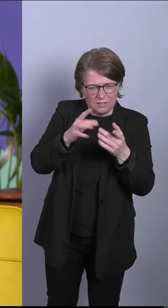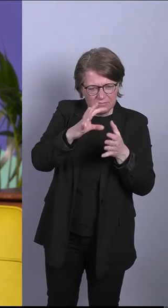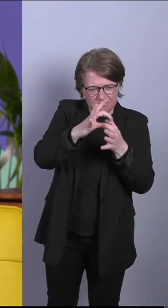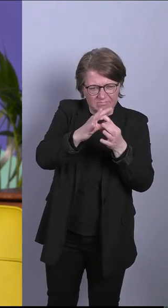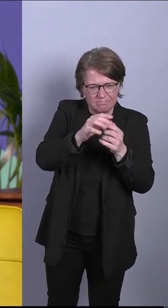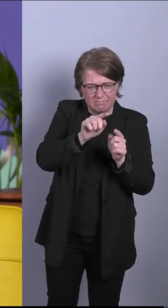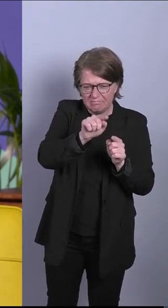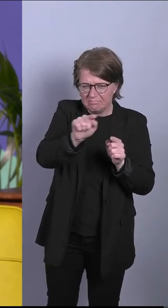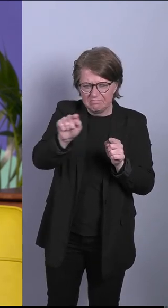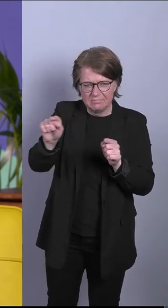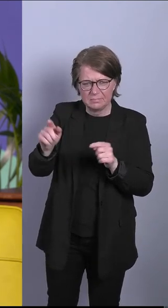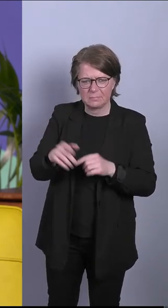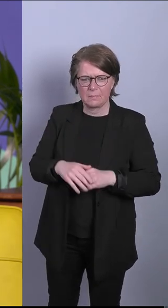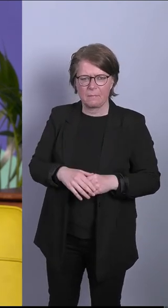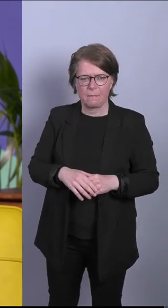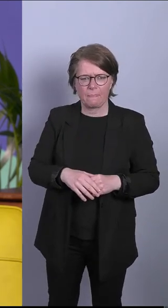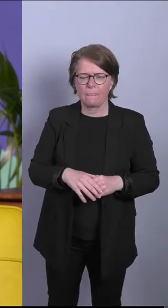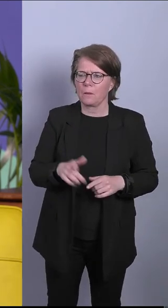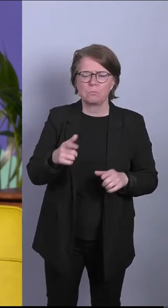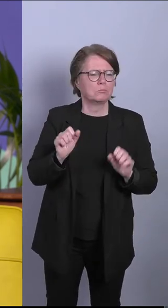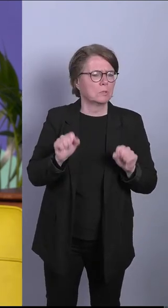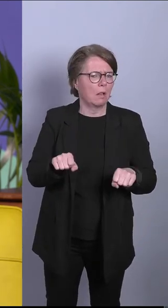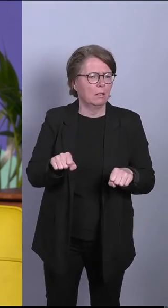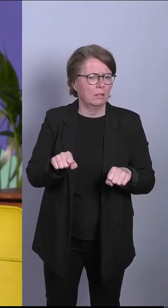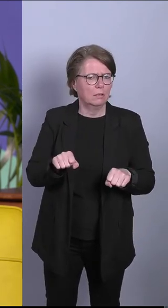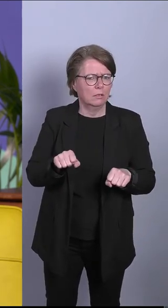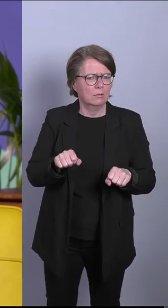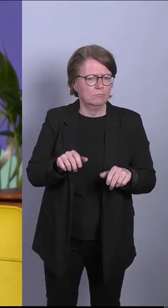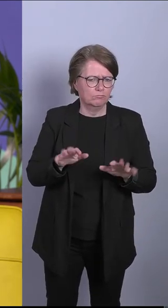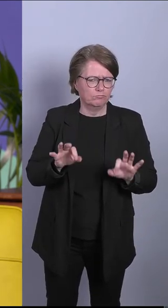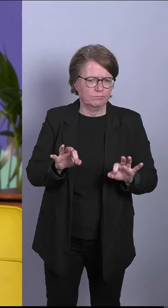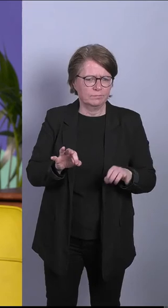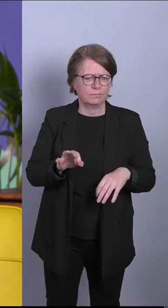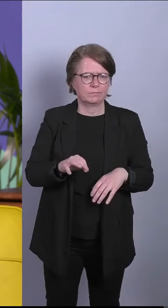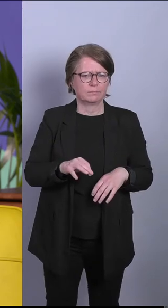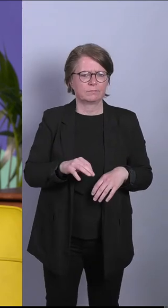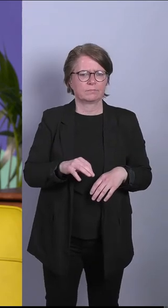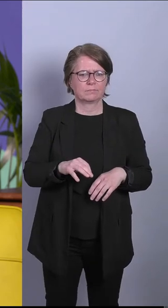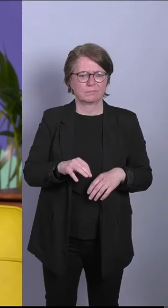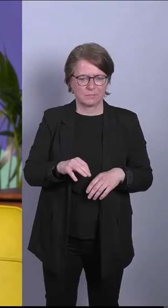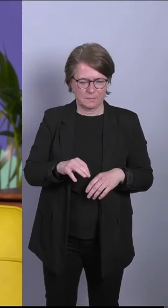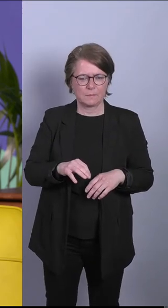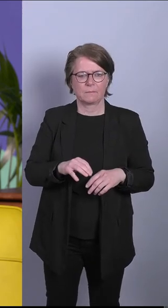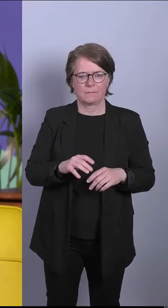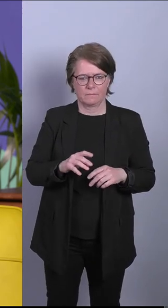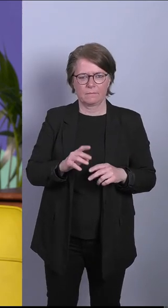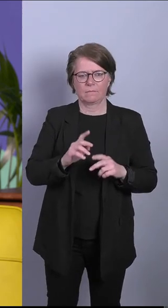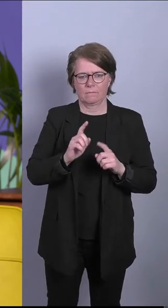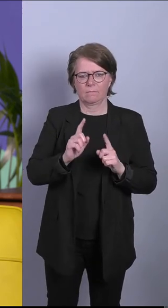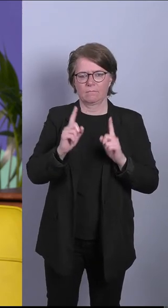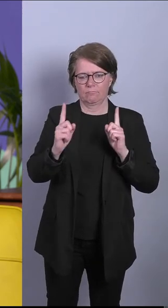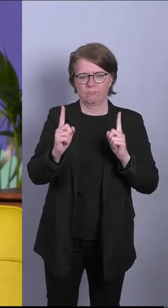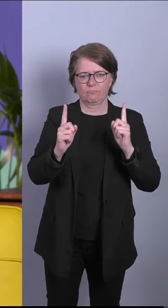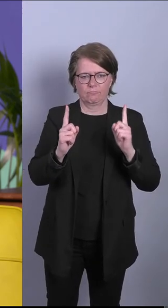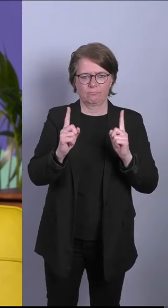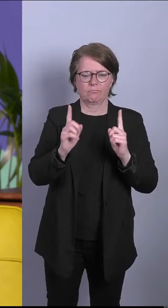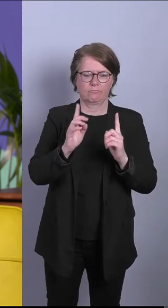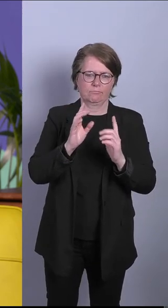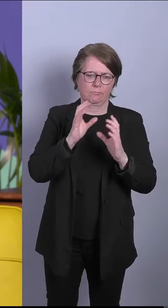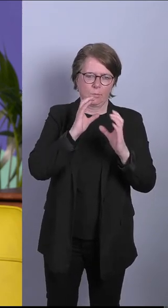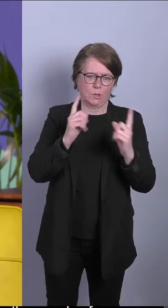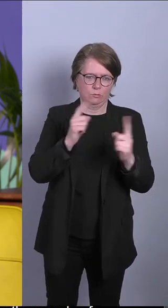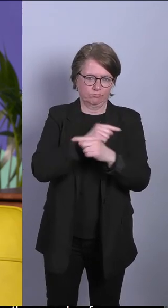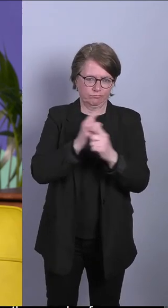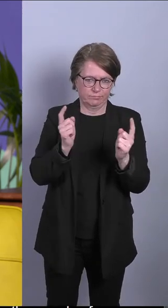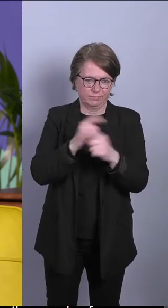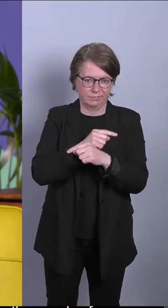personal connections will always be two ways. So we would also encourage volunteers to always come up to us and talk. And that's what will make this